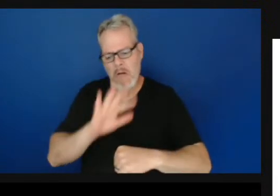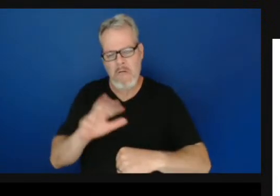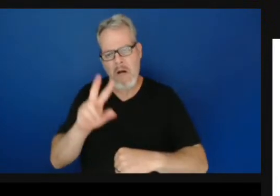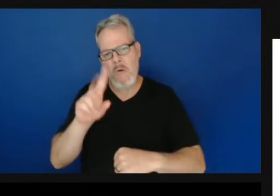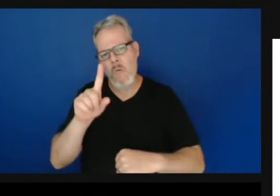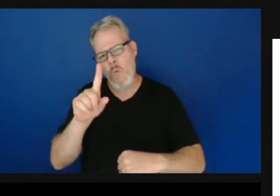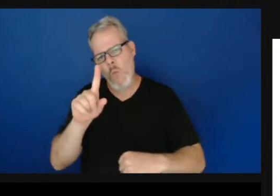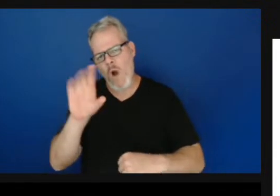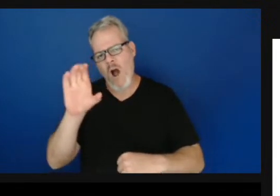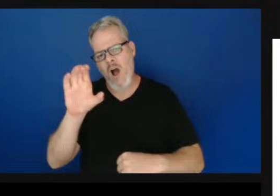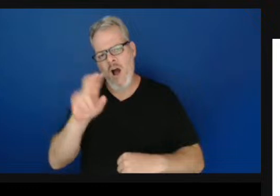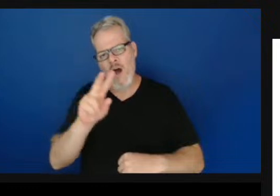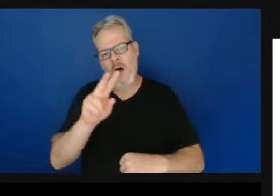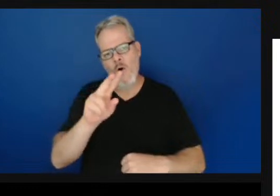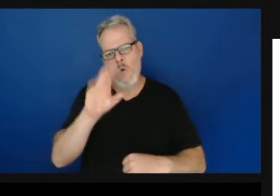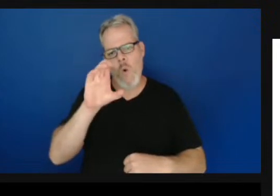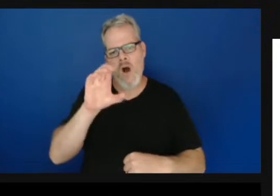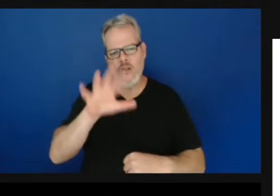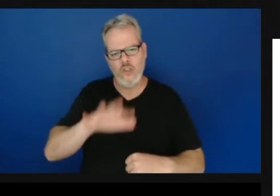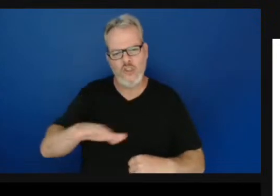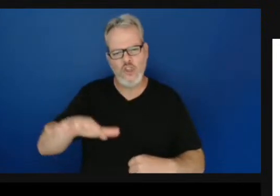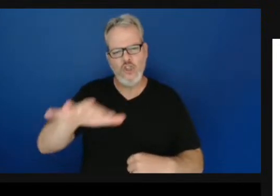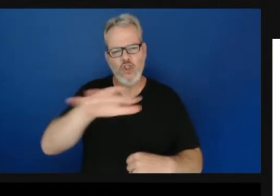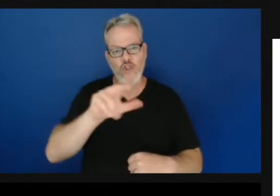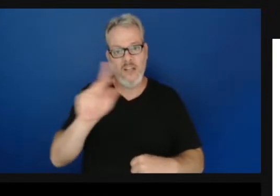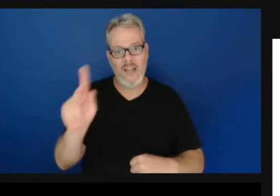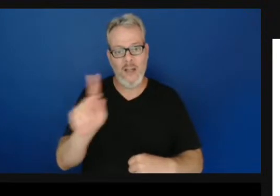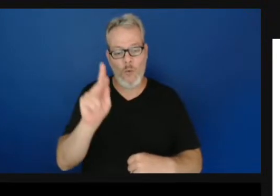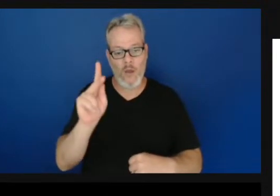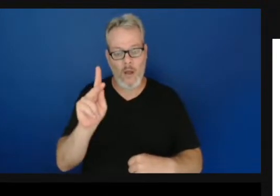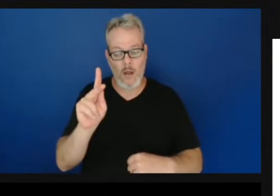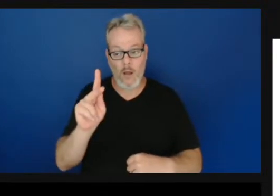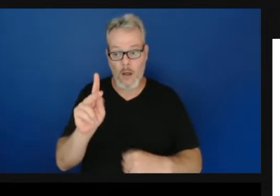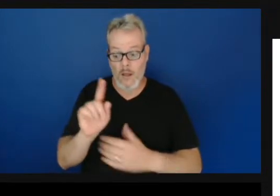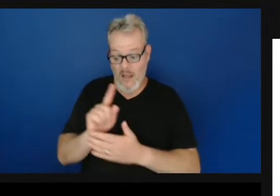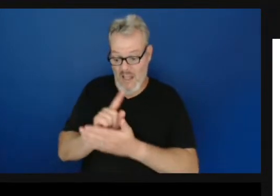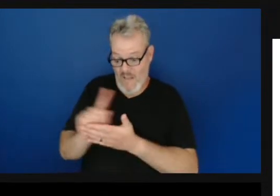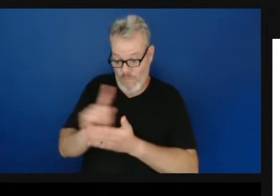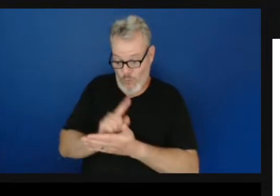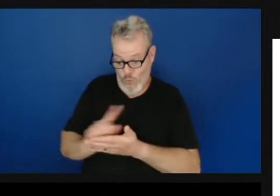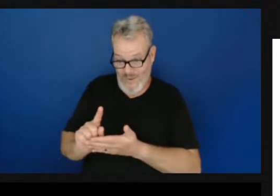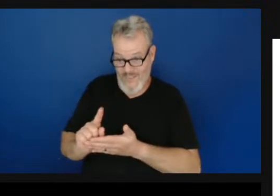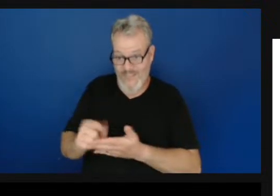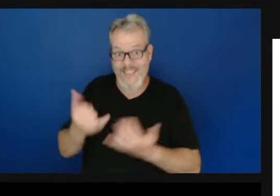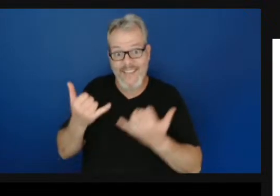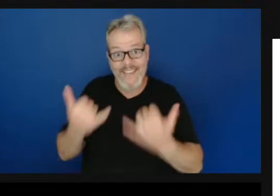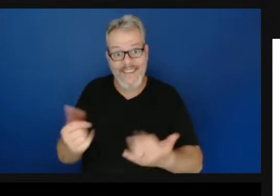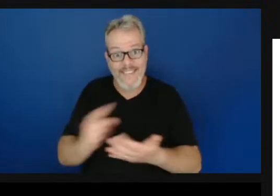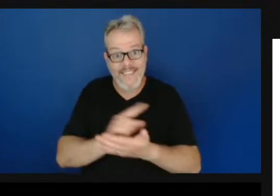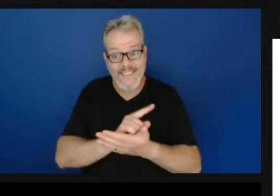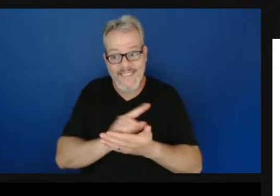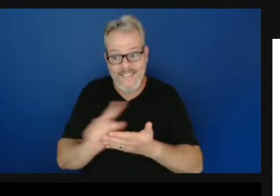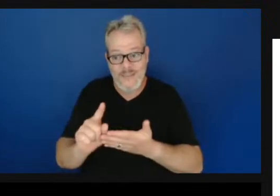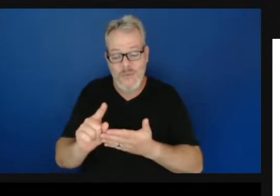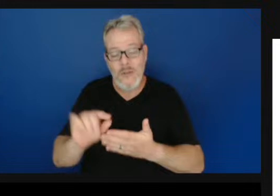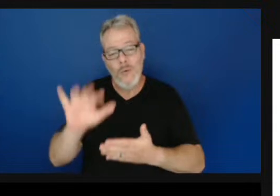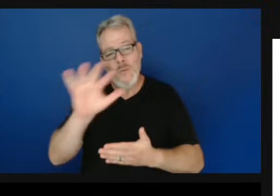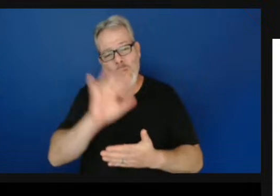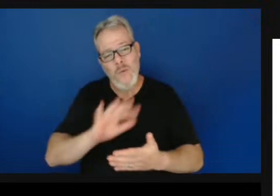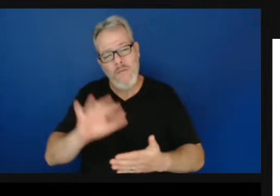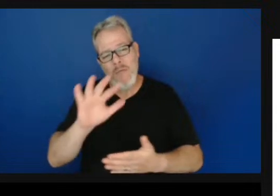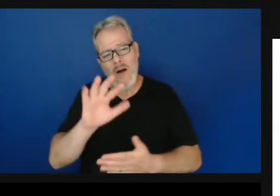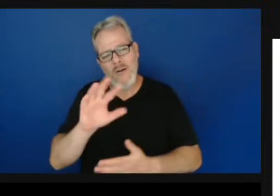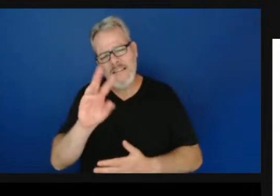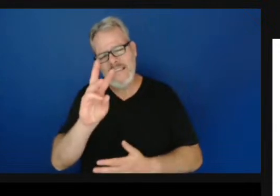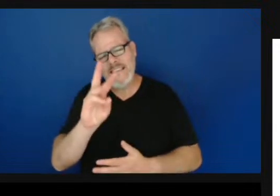Kilauea. If we look at earthquakes per week, this week is down. This week we're down in a range between, call it